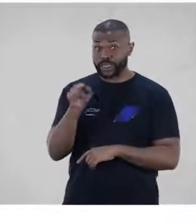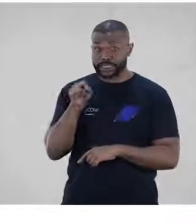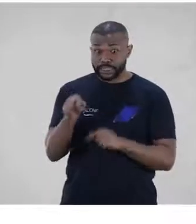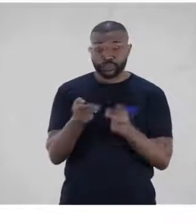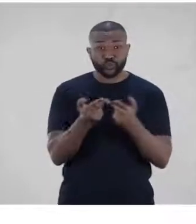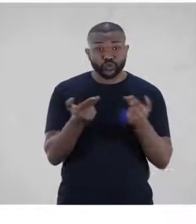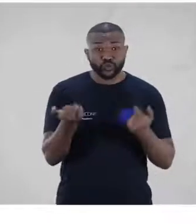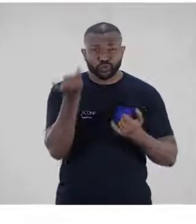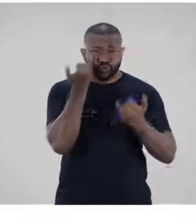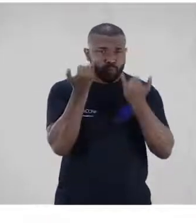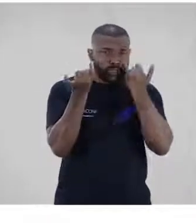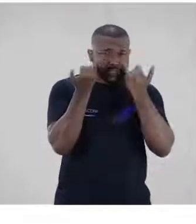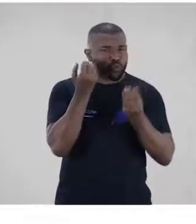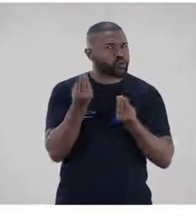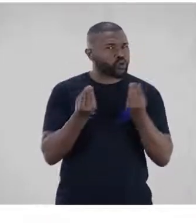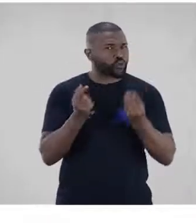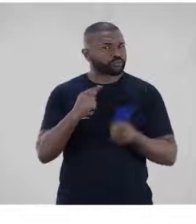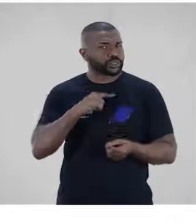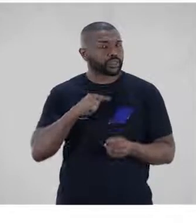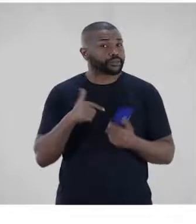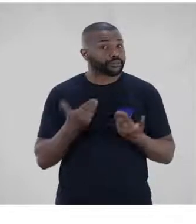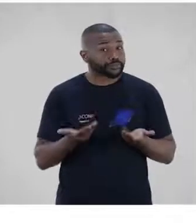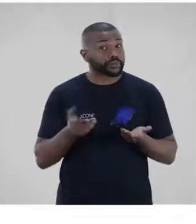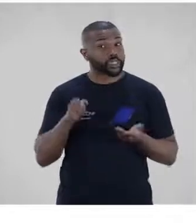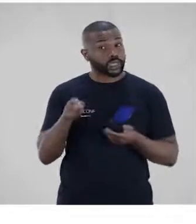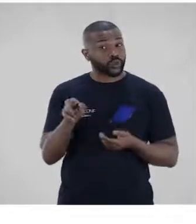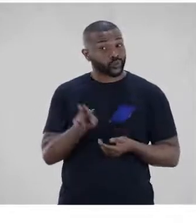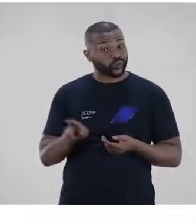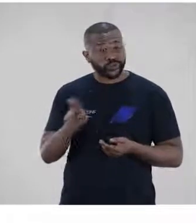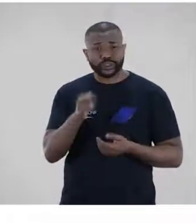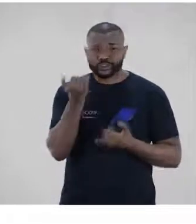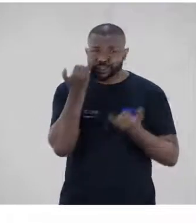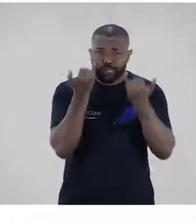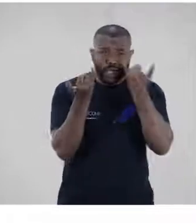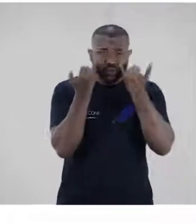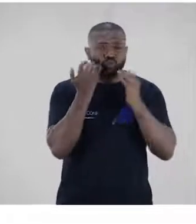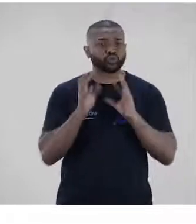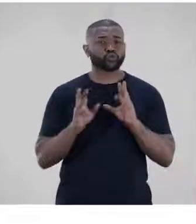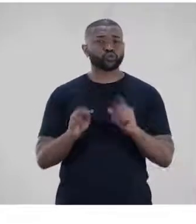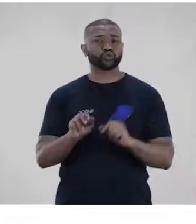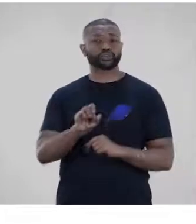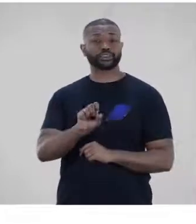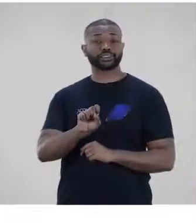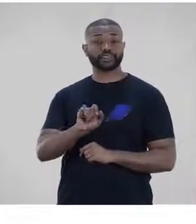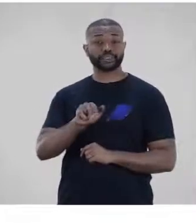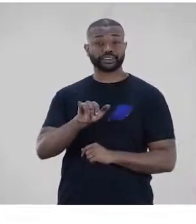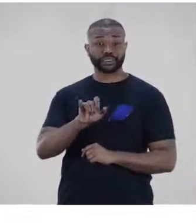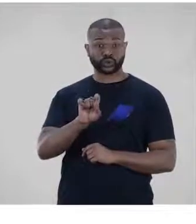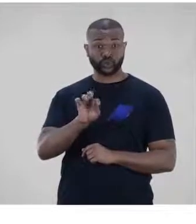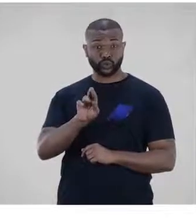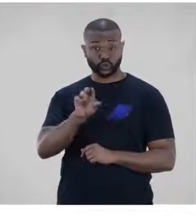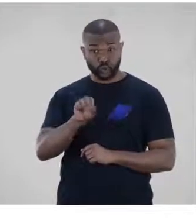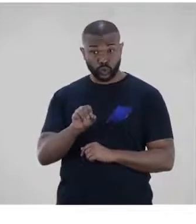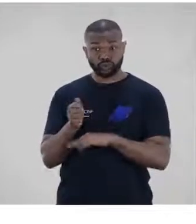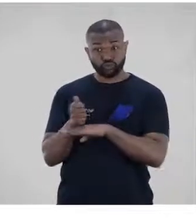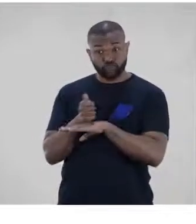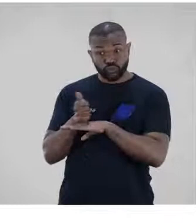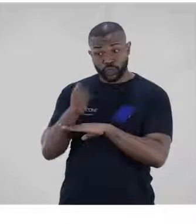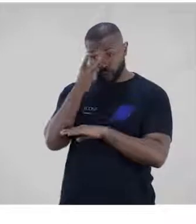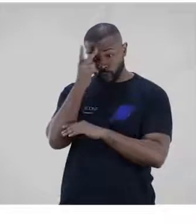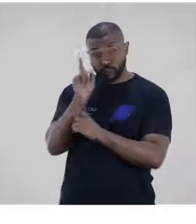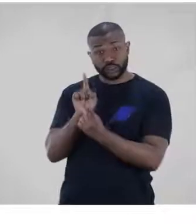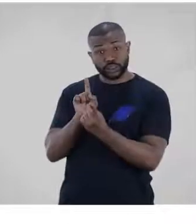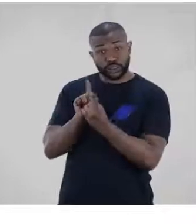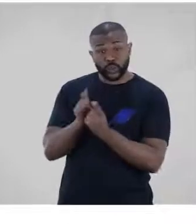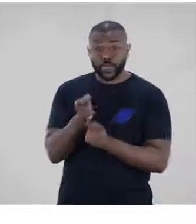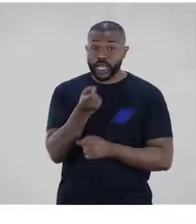consumes data from all of the claims information they see. They see which doctors you're visiting, which medications you're using, or what